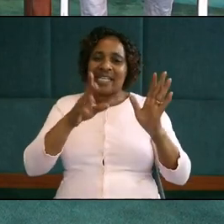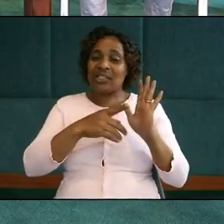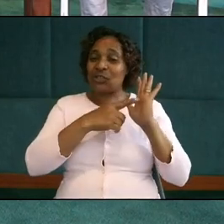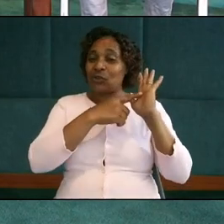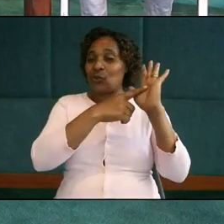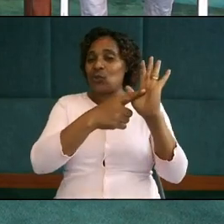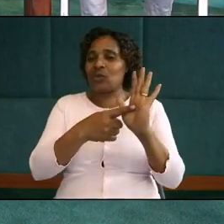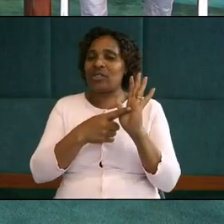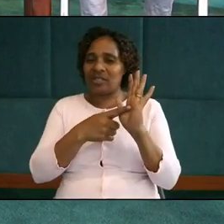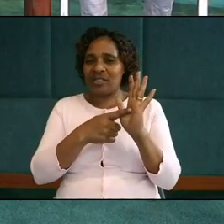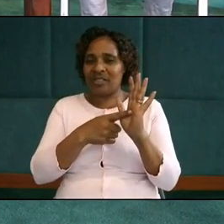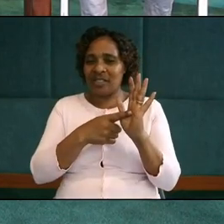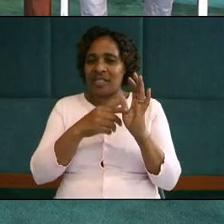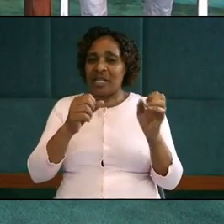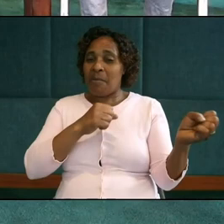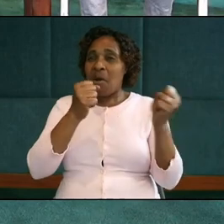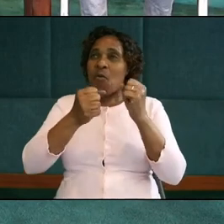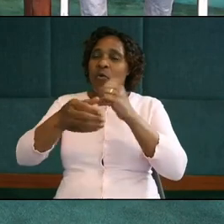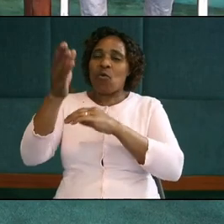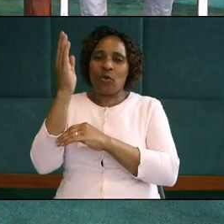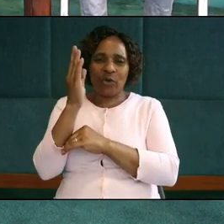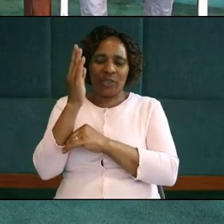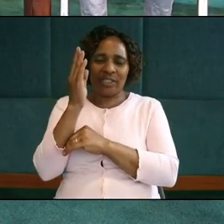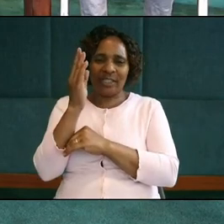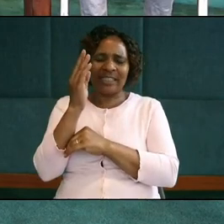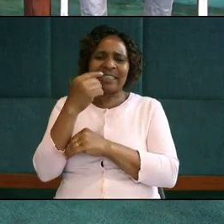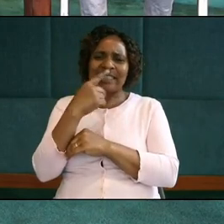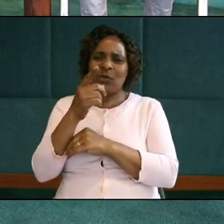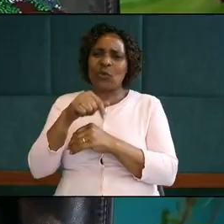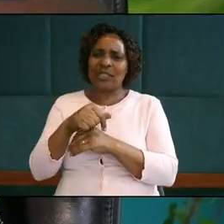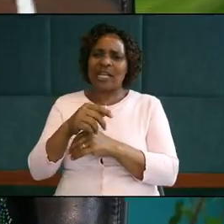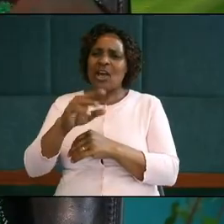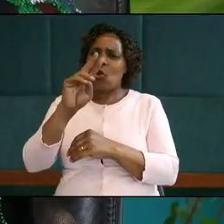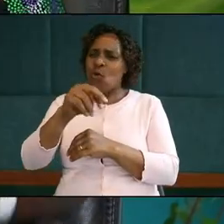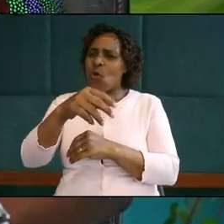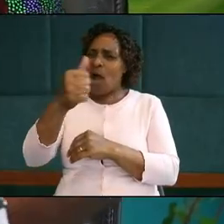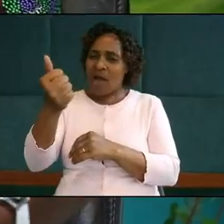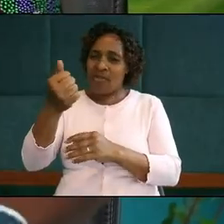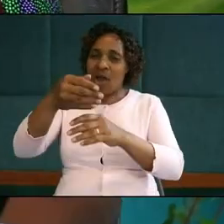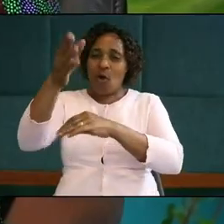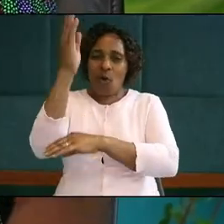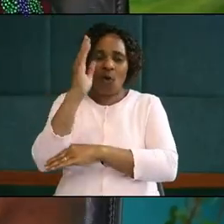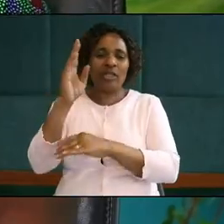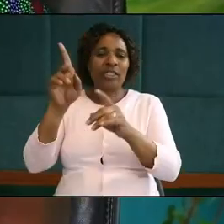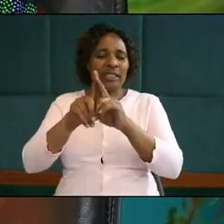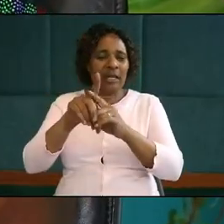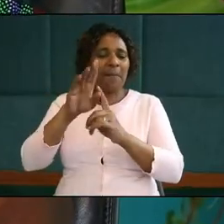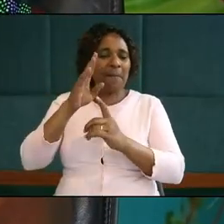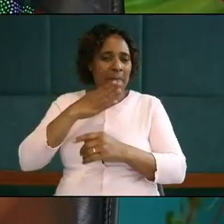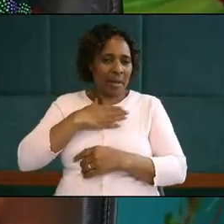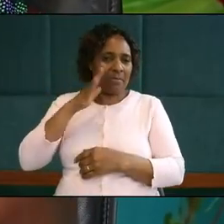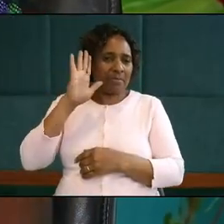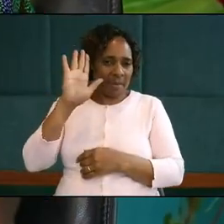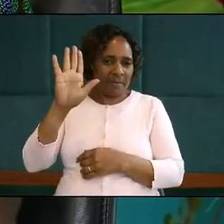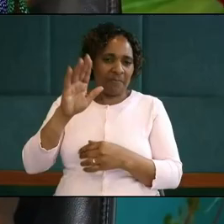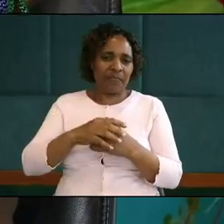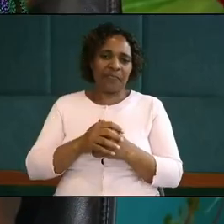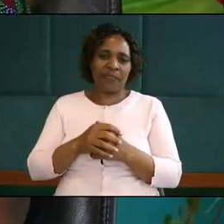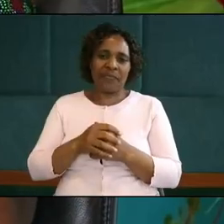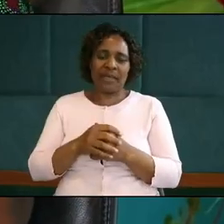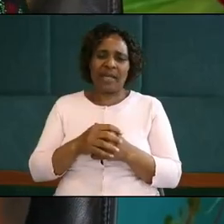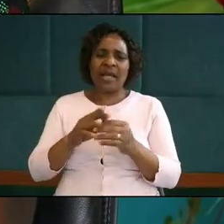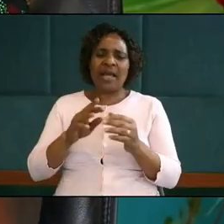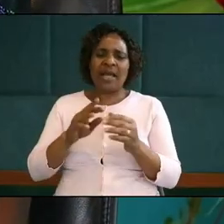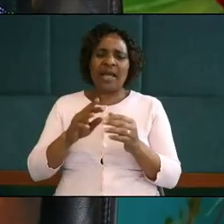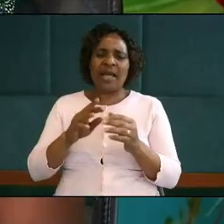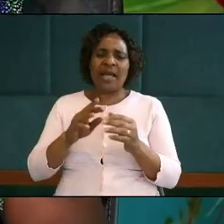it just clearly displays the power of God, that God is just saying there is no other God like me. And in essence,